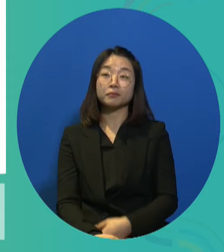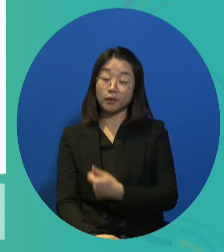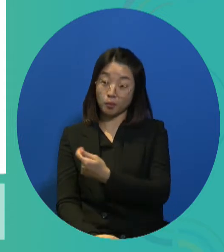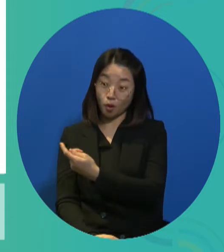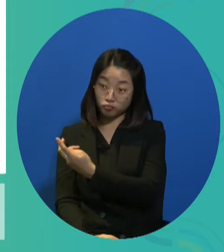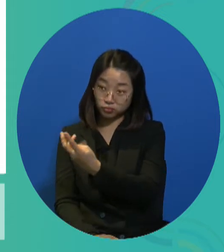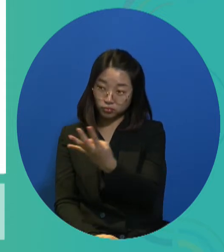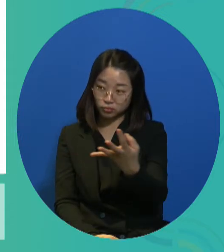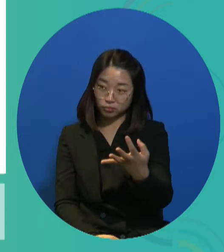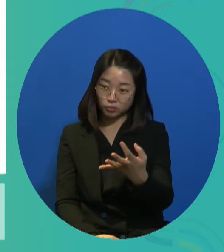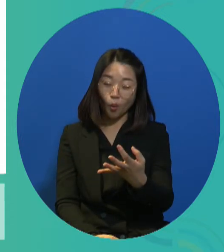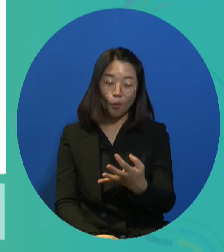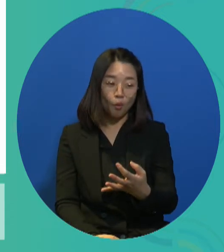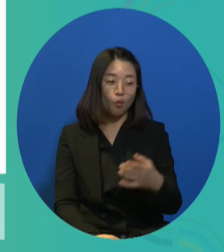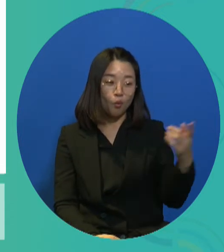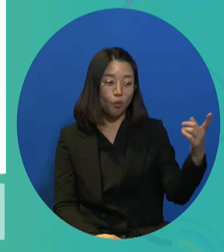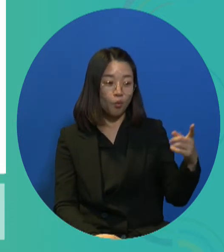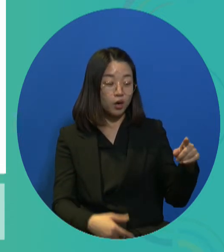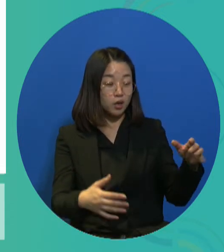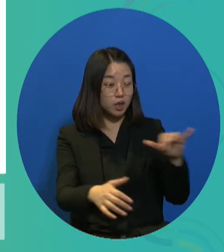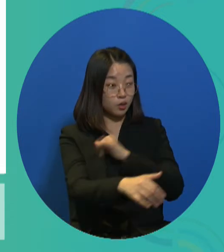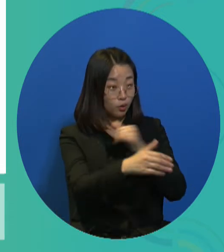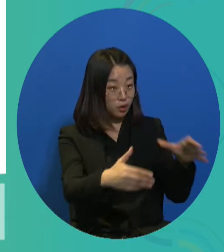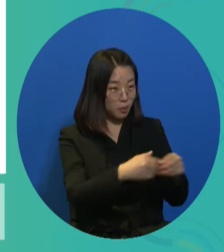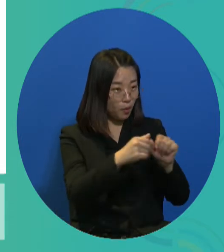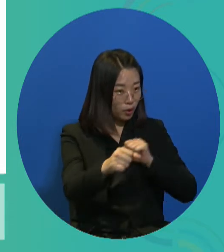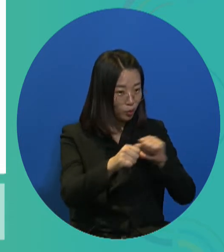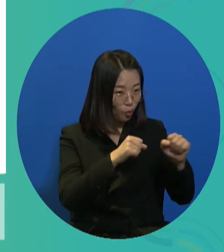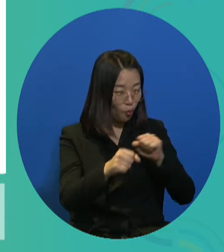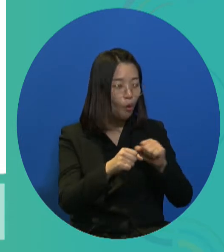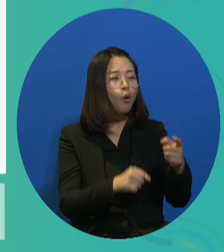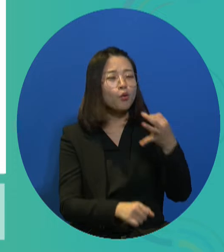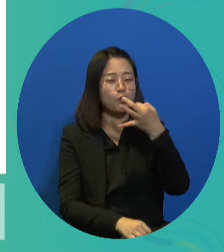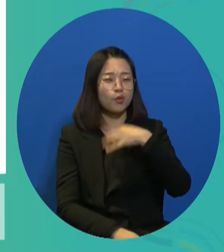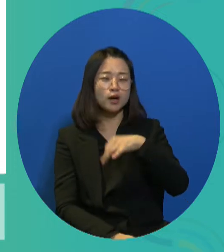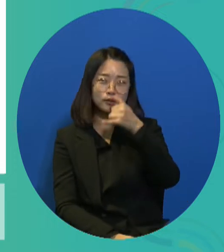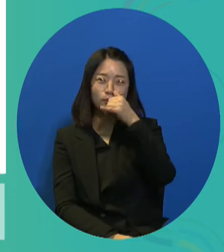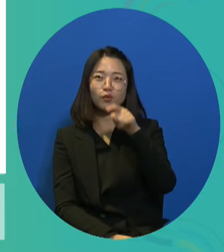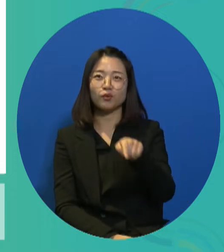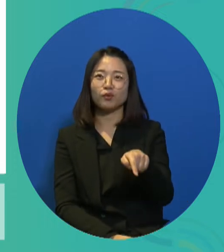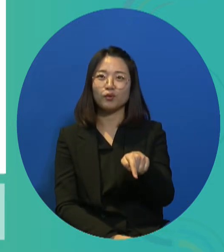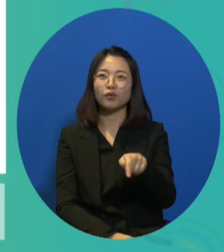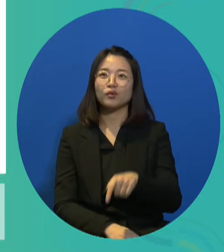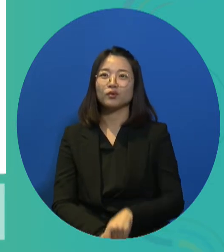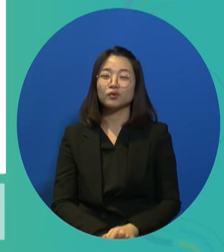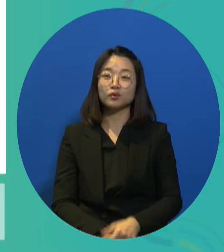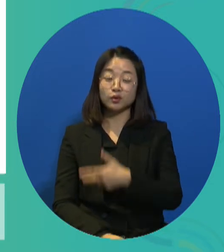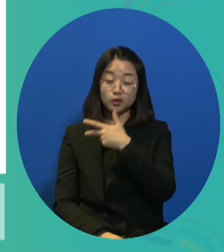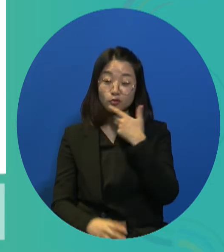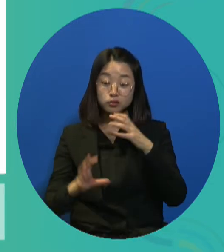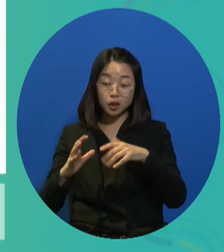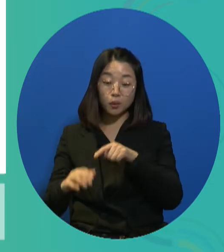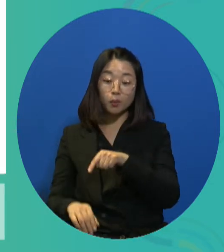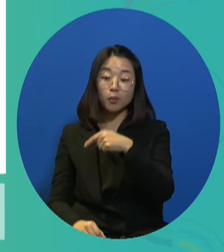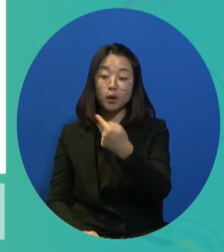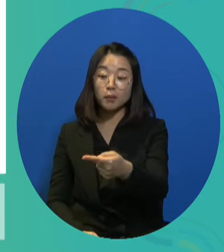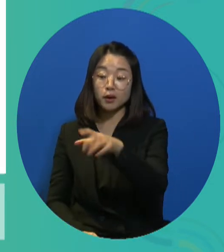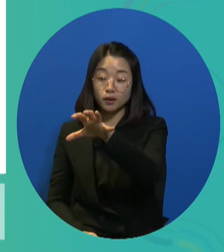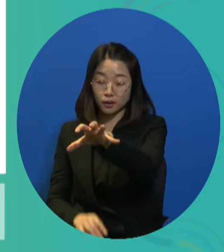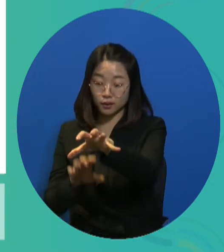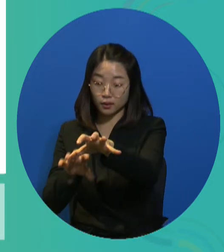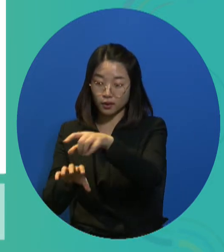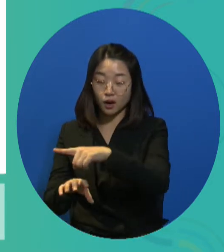in Wales and Scotland anyway, seem to have it a bit better. And evidence that we collect for the